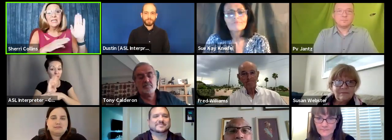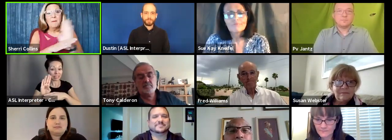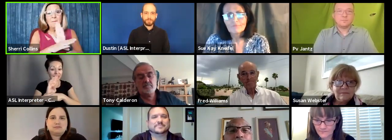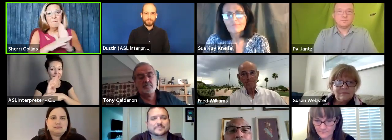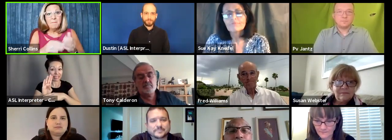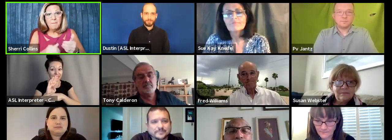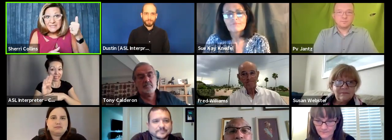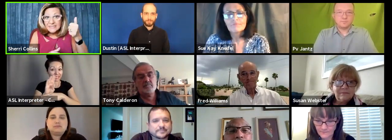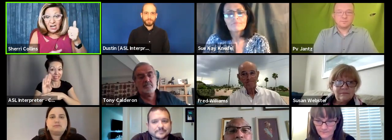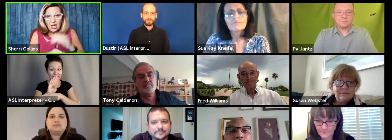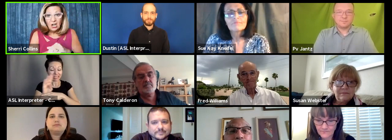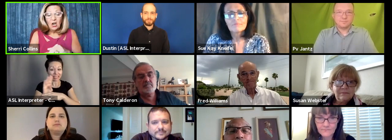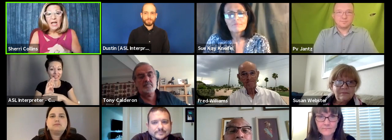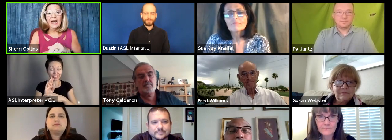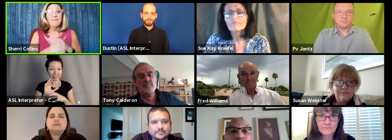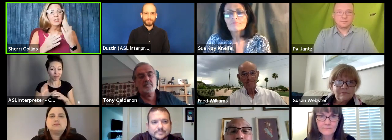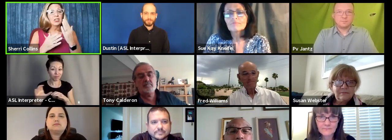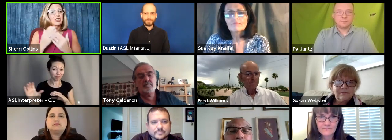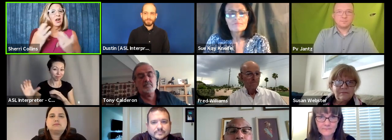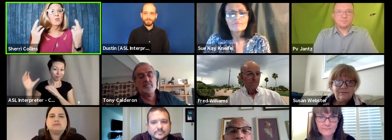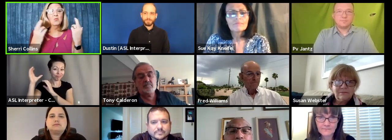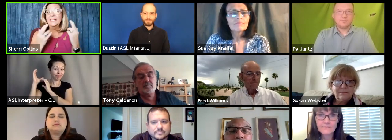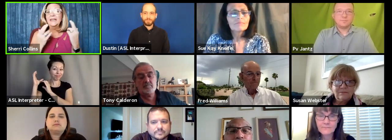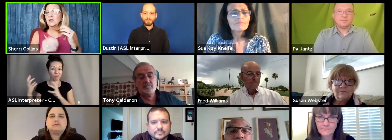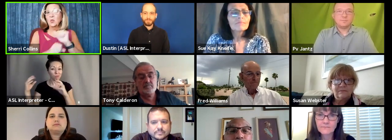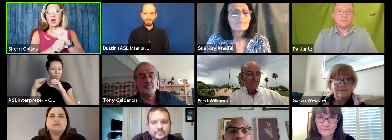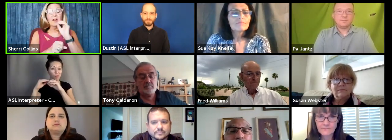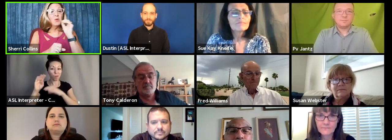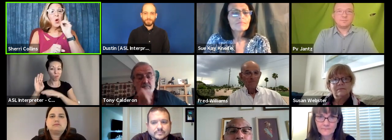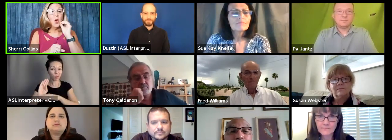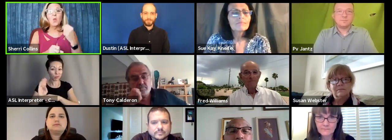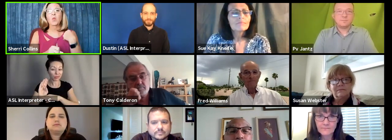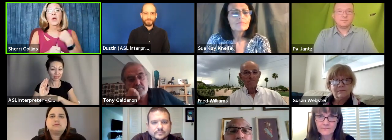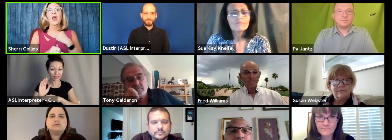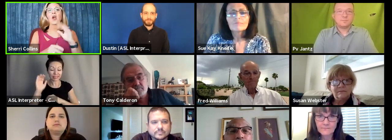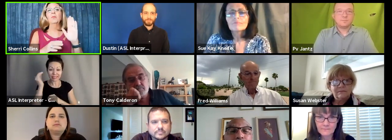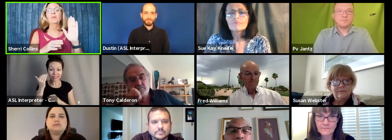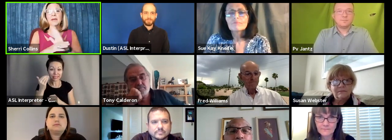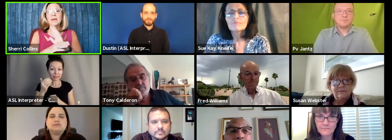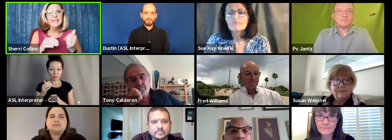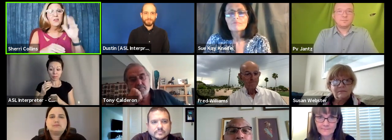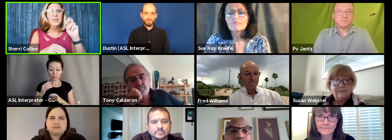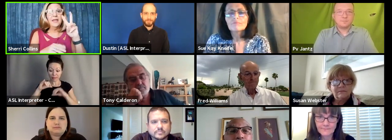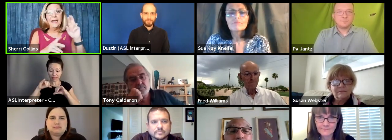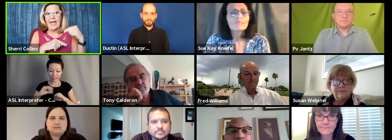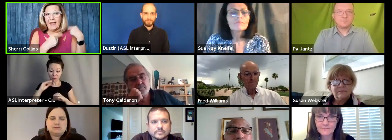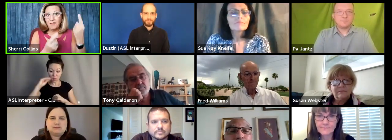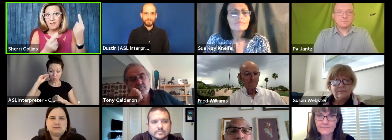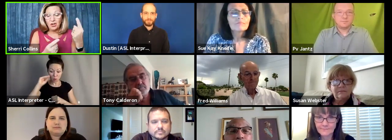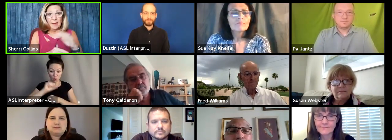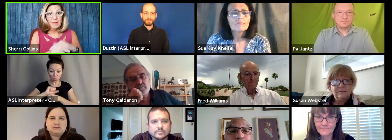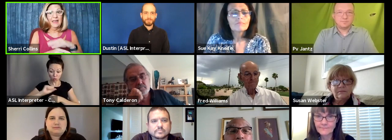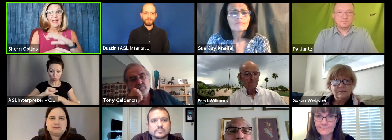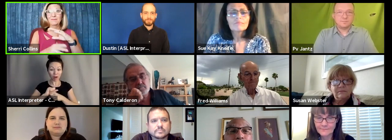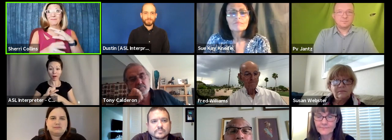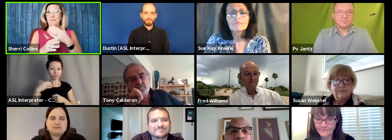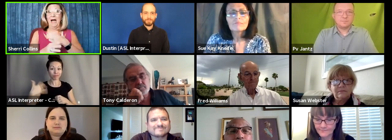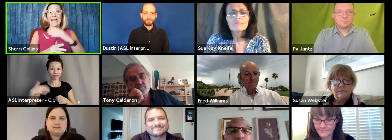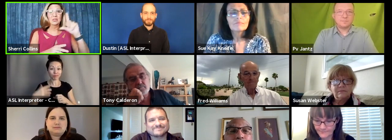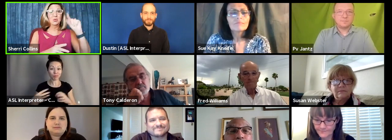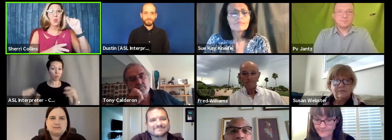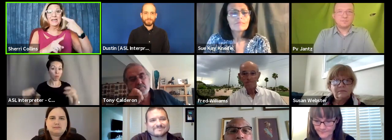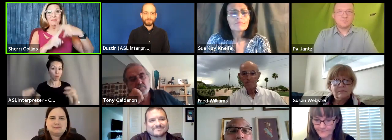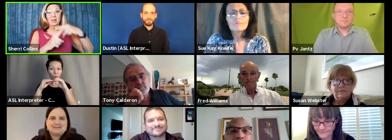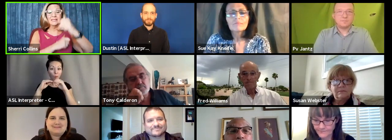much busier. And for some reason, working from home, we are busier than ever. I mean,